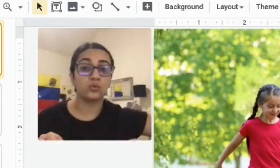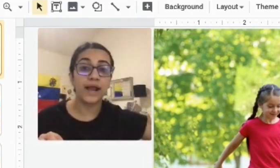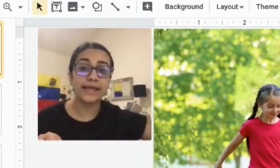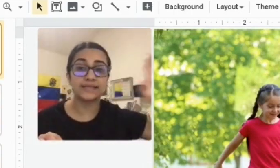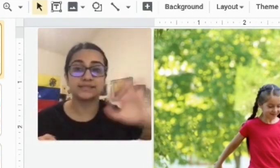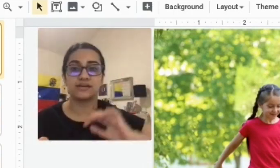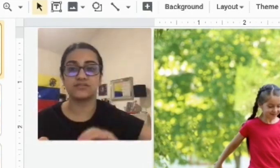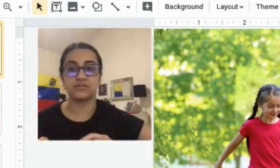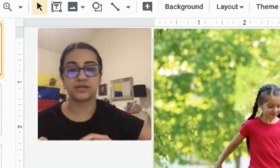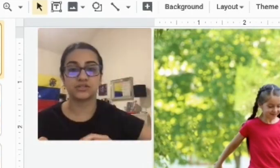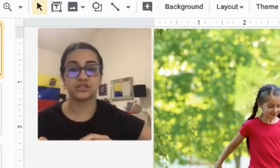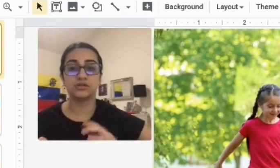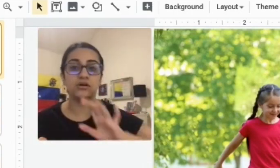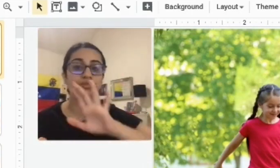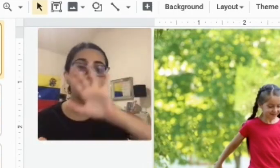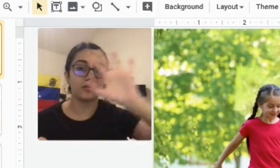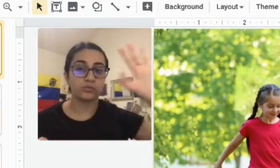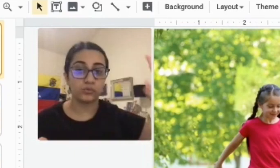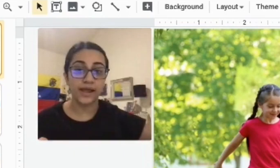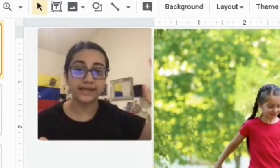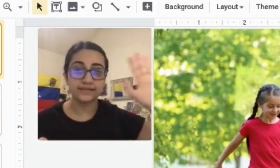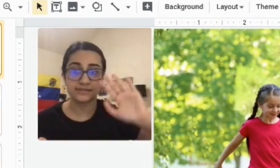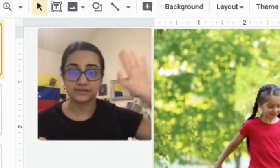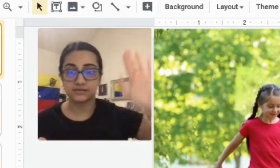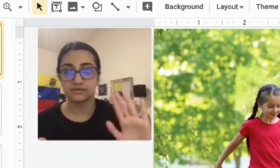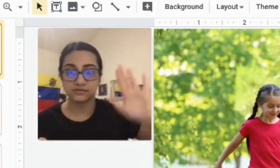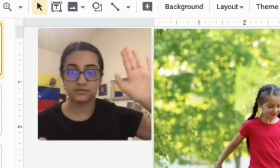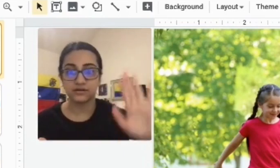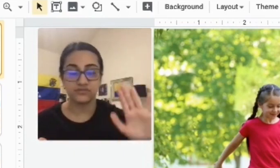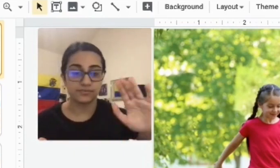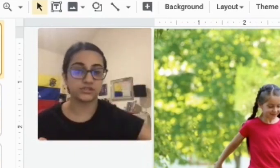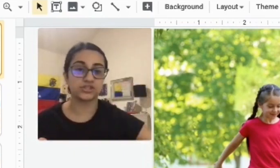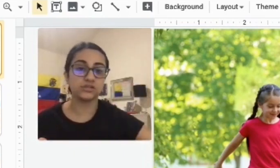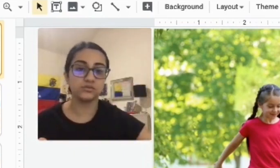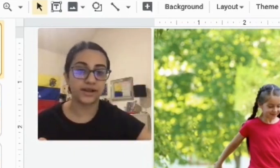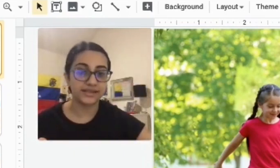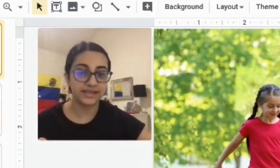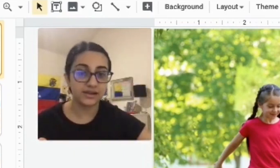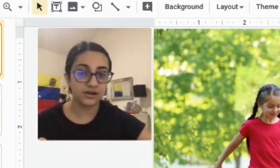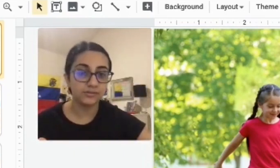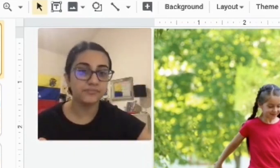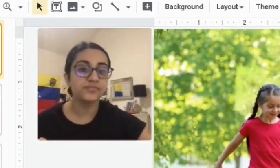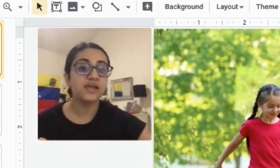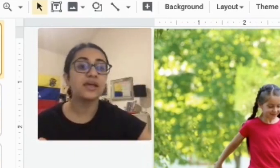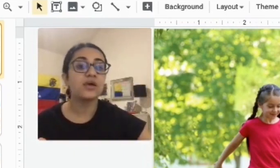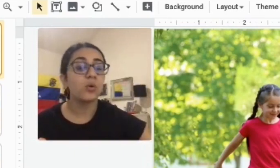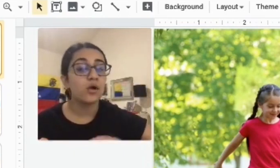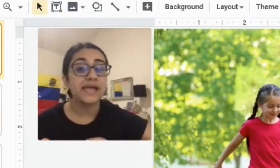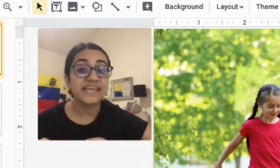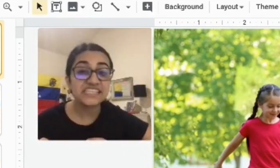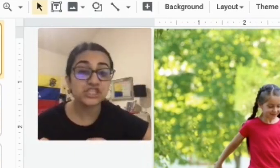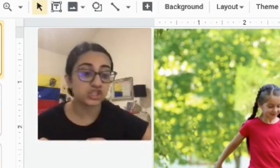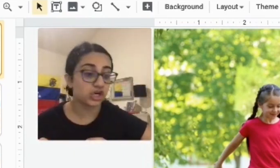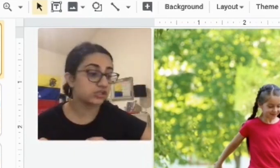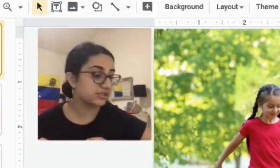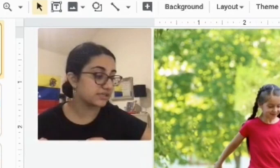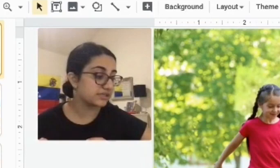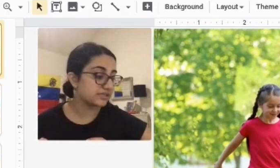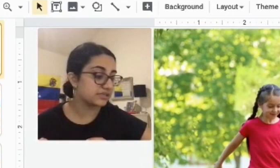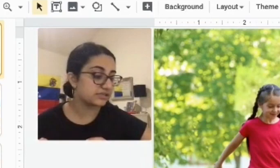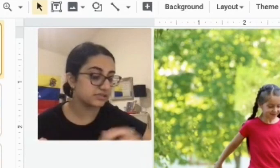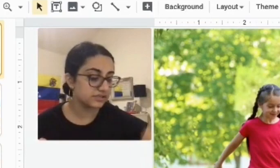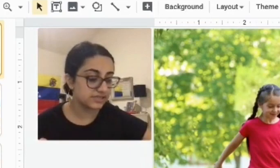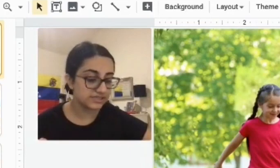the right of the picture, on the right of the picture, right here, his